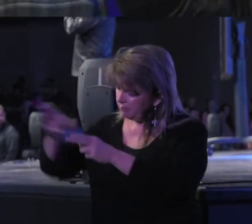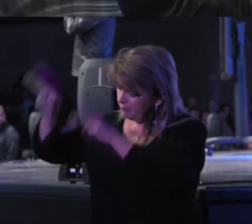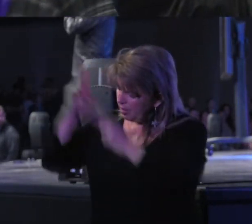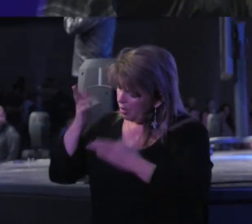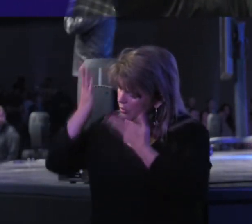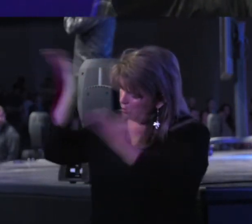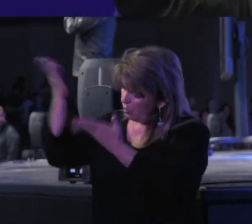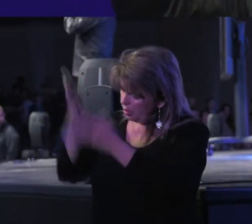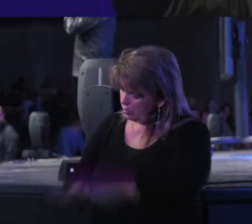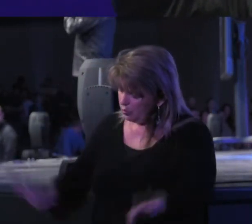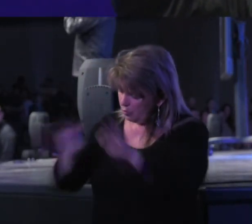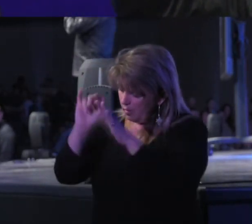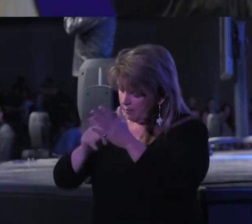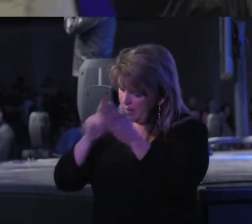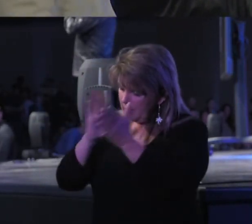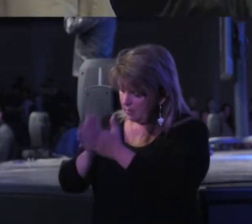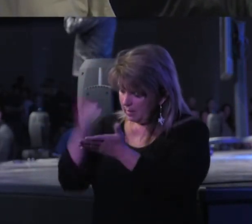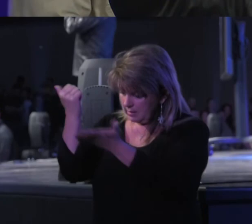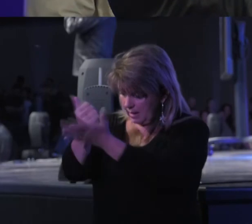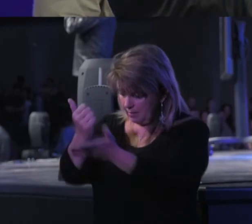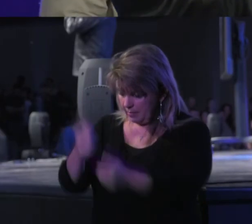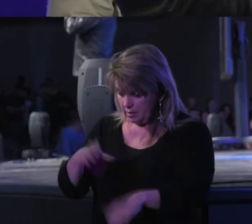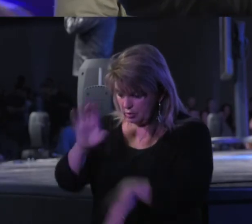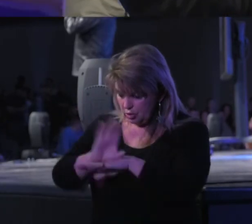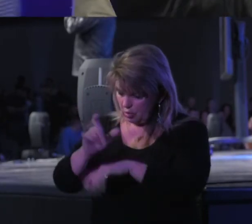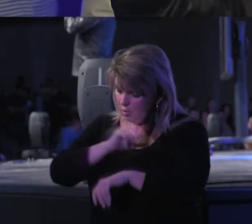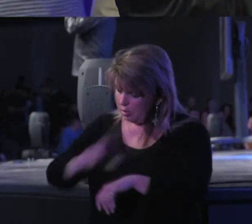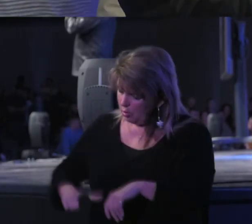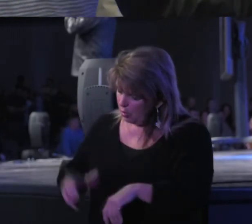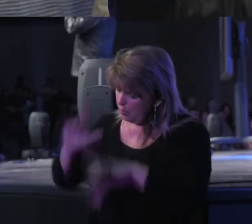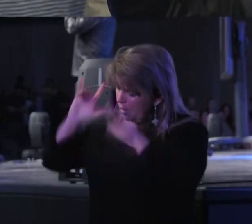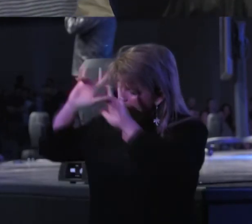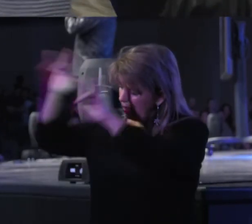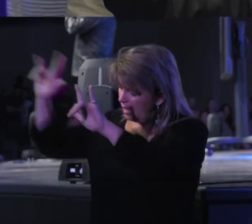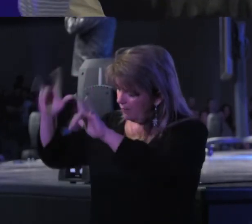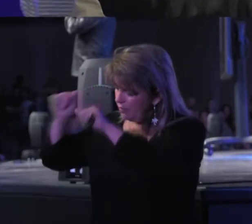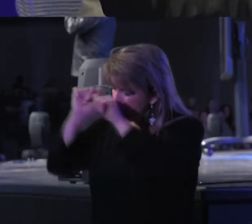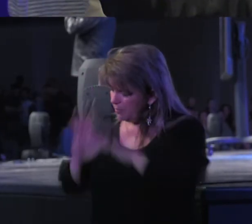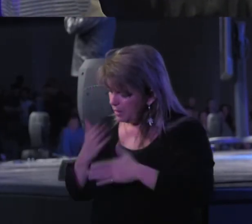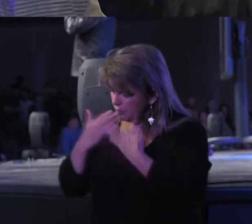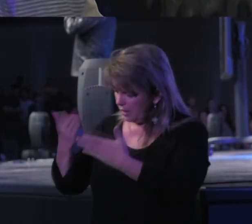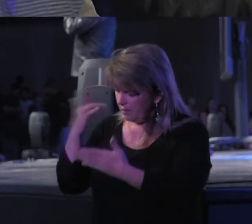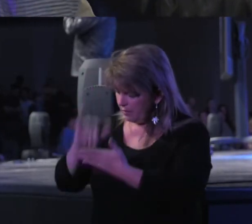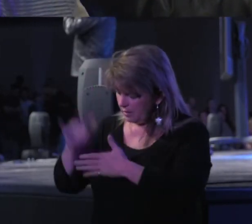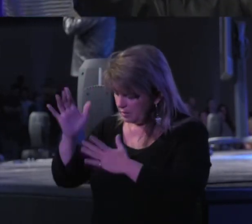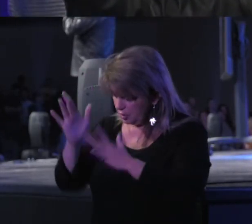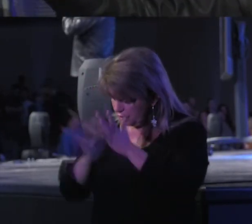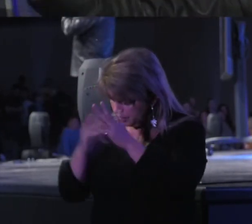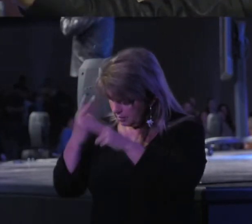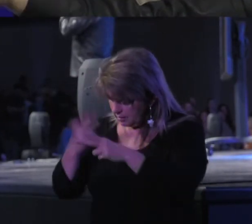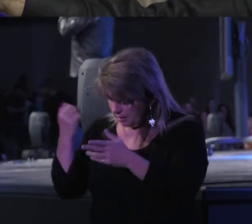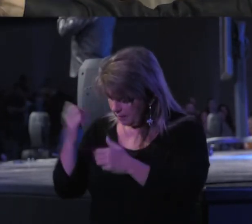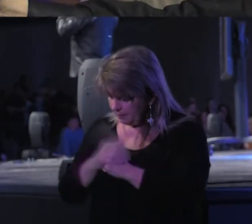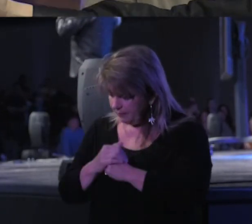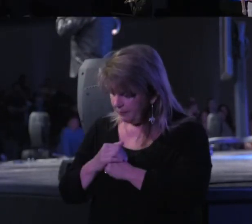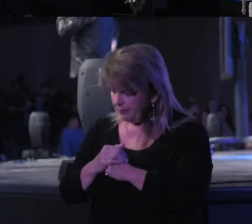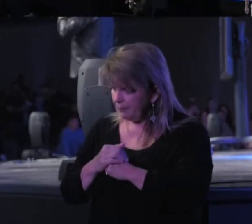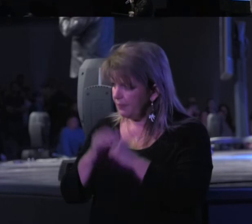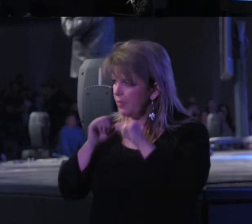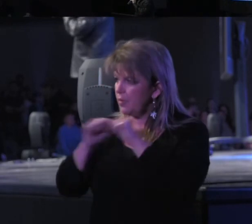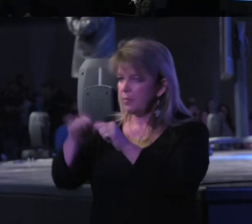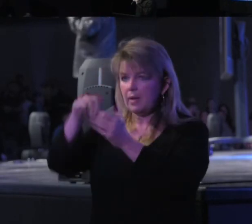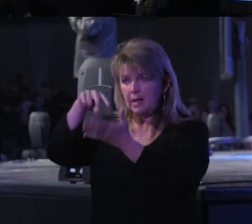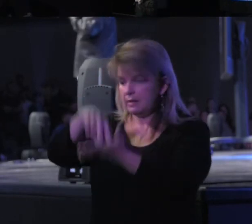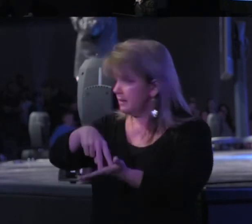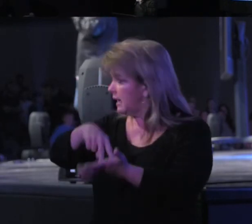is worthy of that praise. Amen, church. Lord, we love you and bless you and thank you for this in Jesus' name. Would y'all remain standing as we welcome